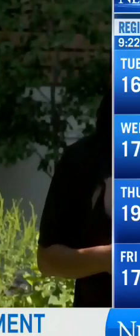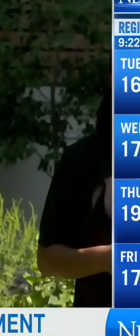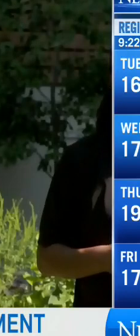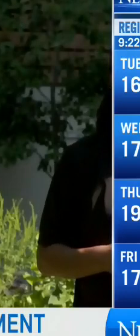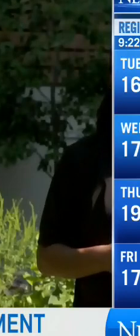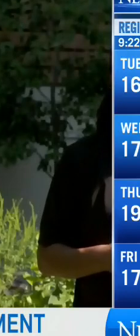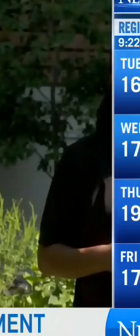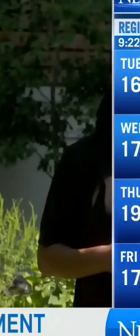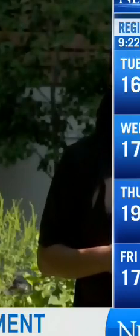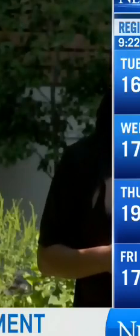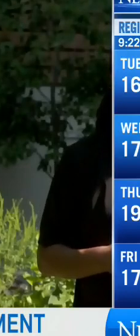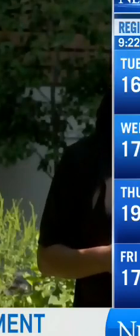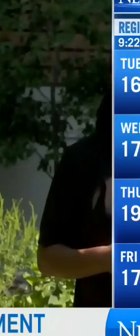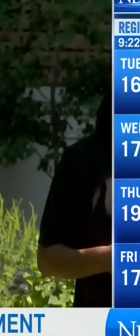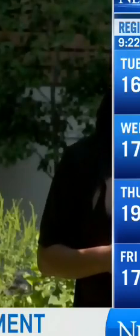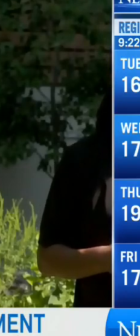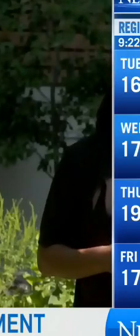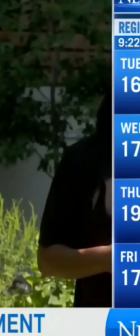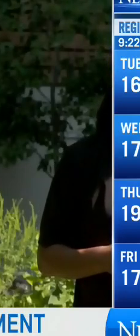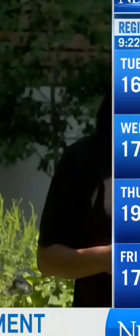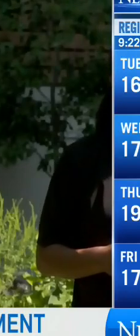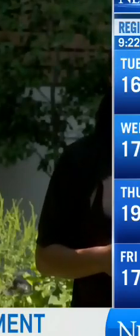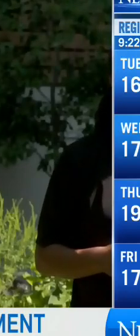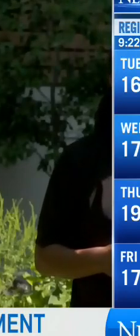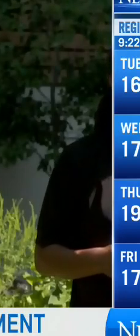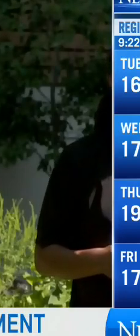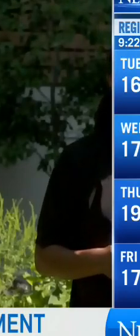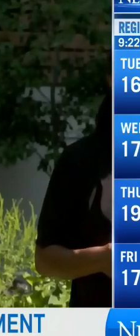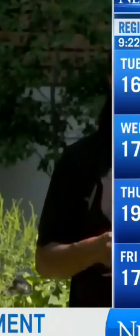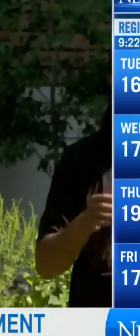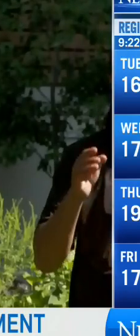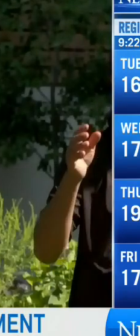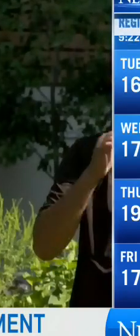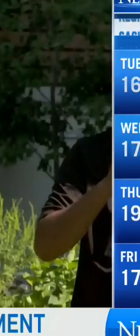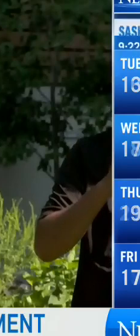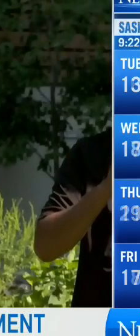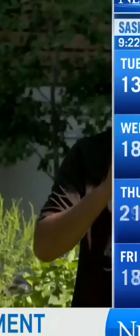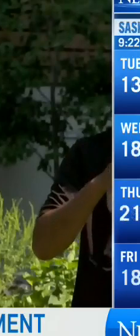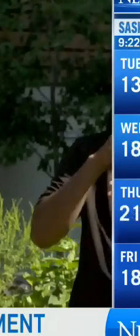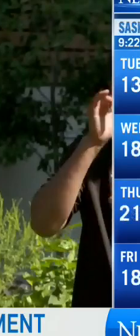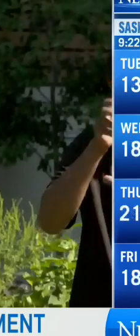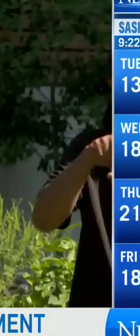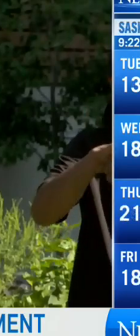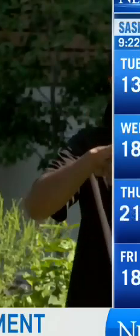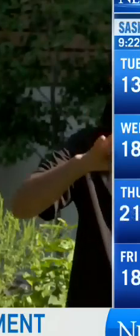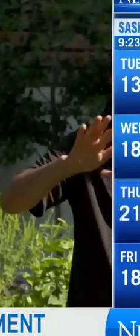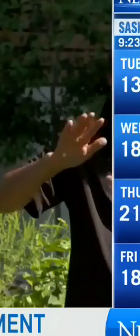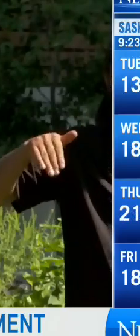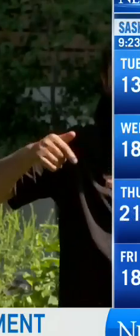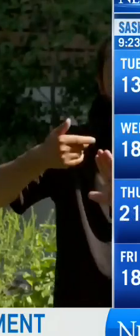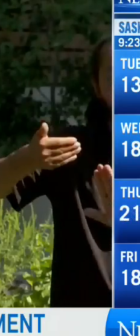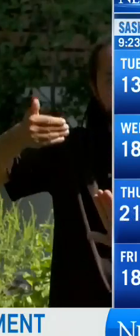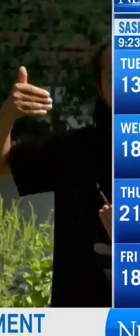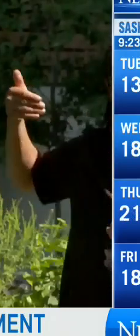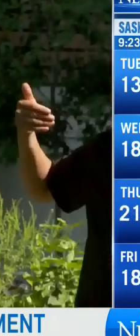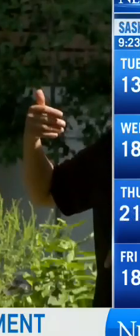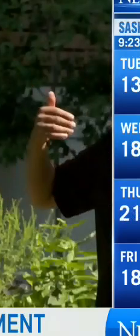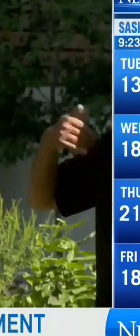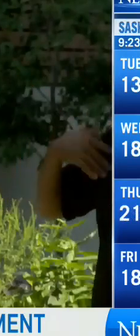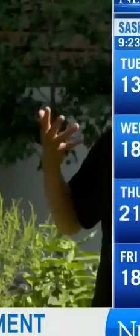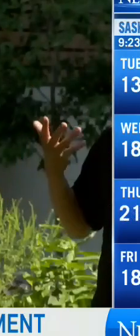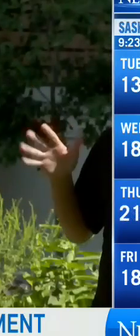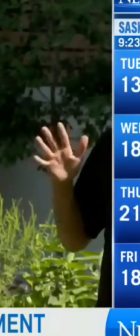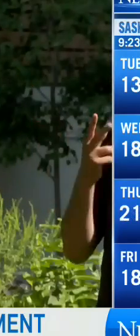le logement. National Housing Strategy. Despite that, and even before the pandemic hit, we had almost 2 million